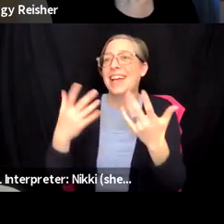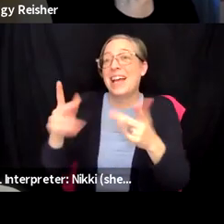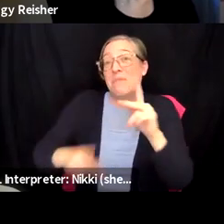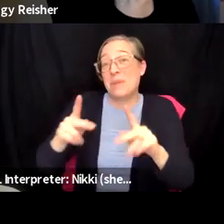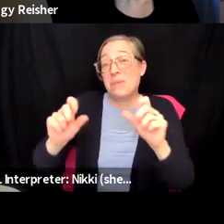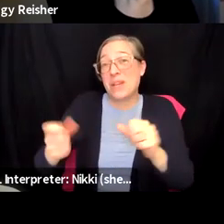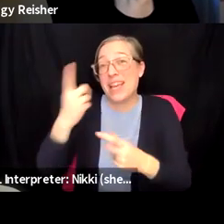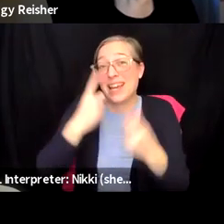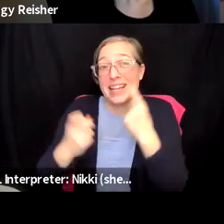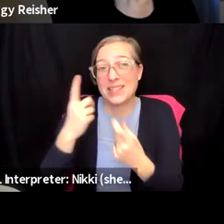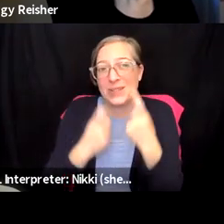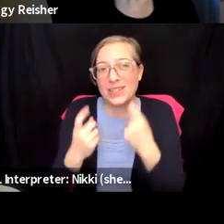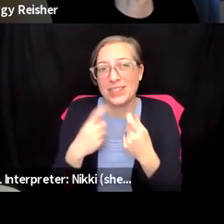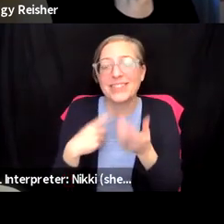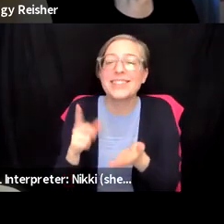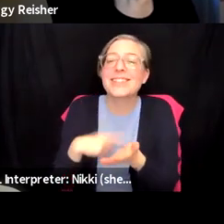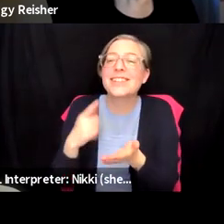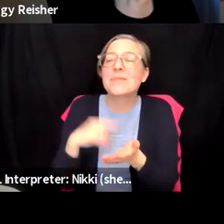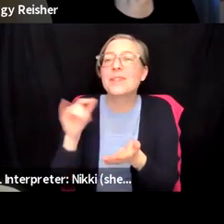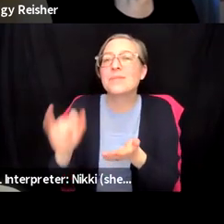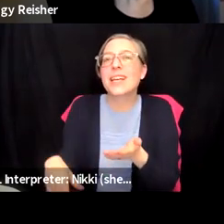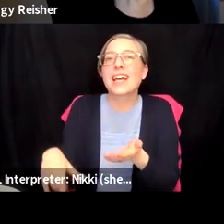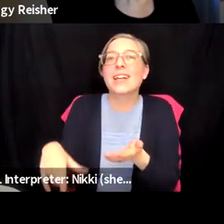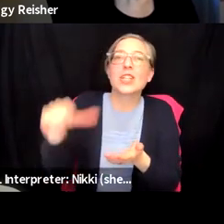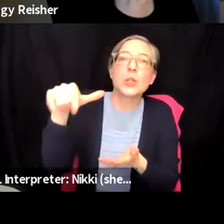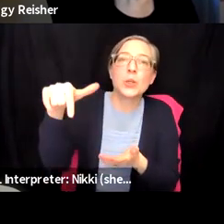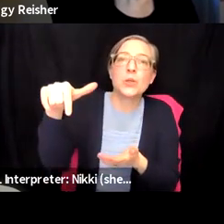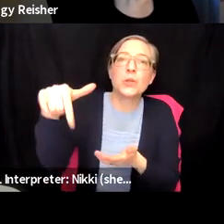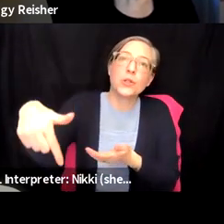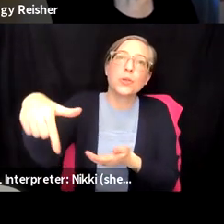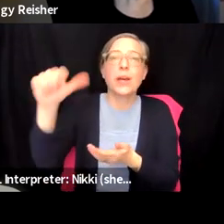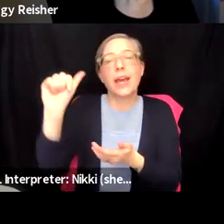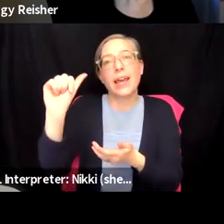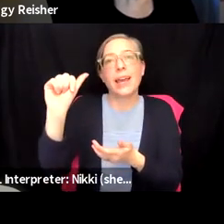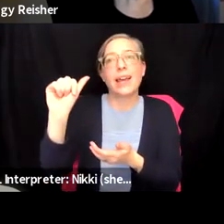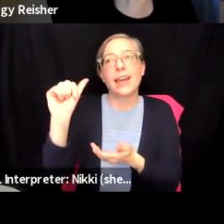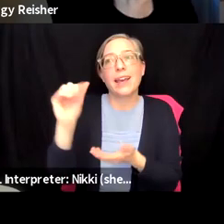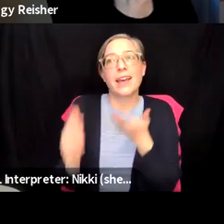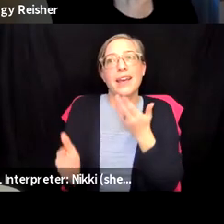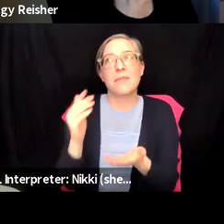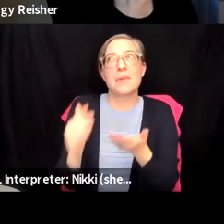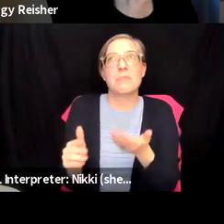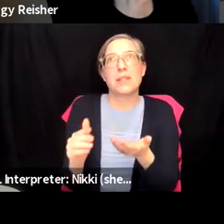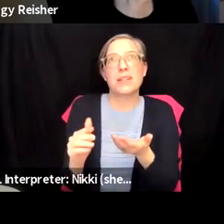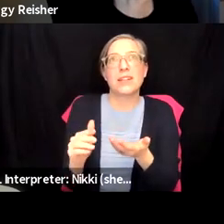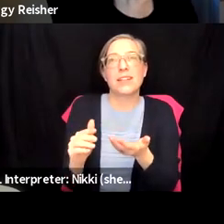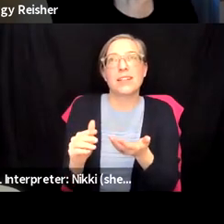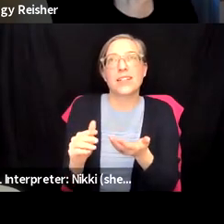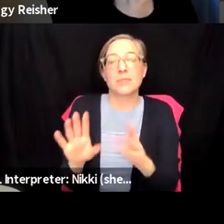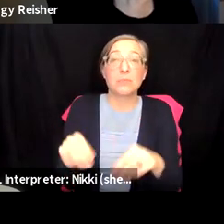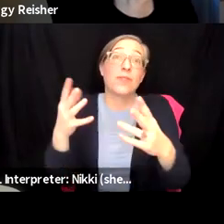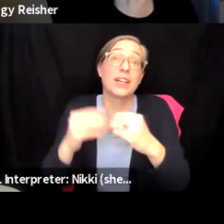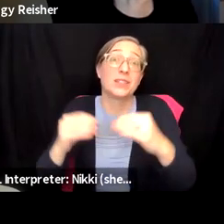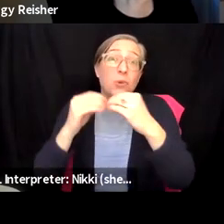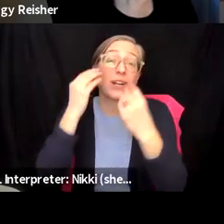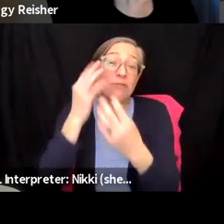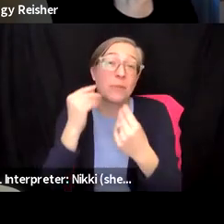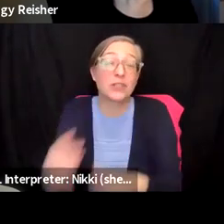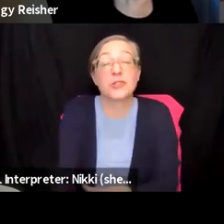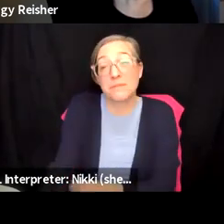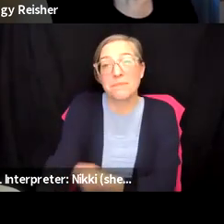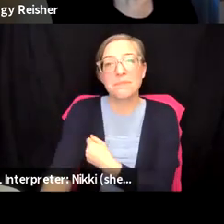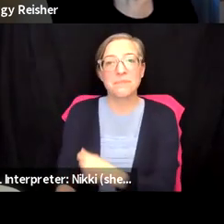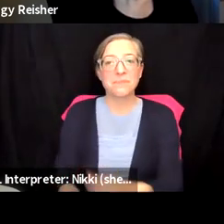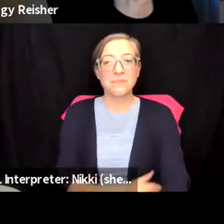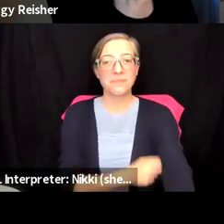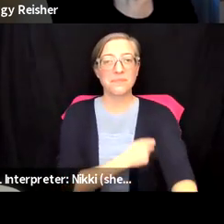I think sometimes that question answer process is answers more that way. So